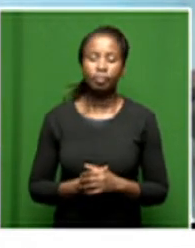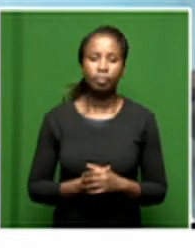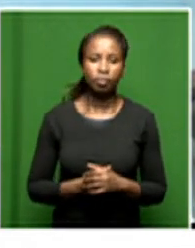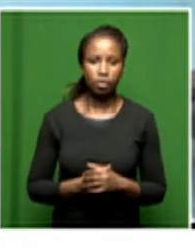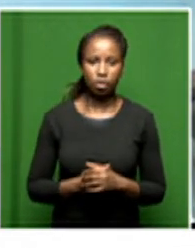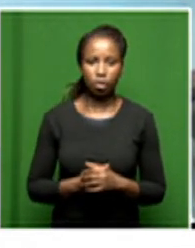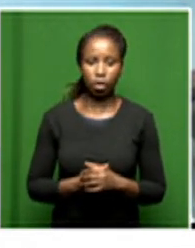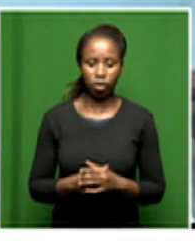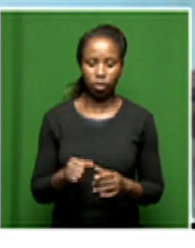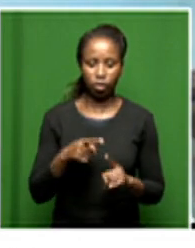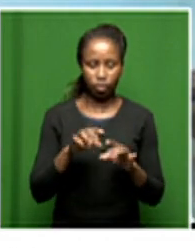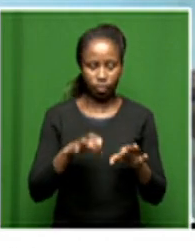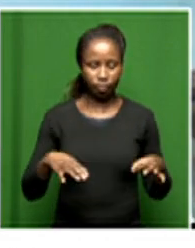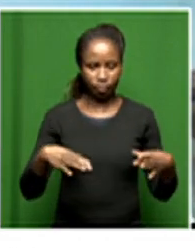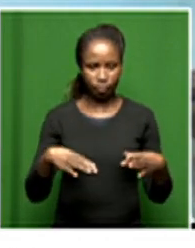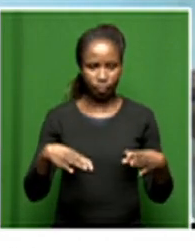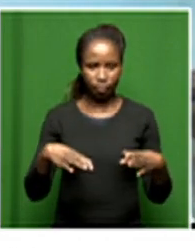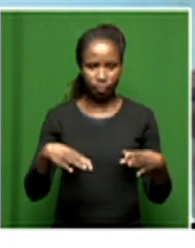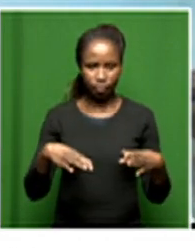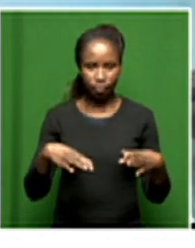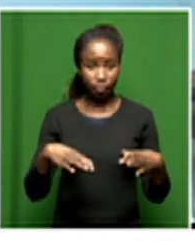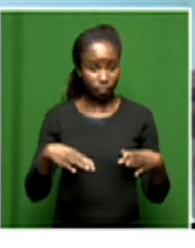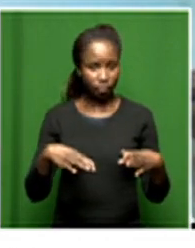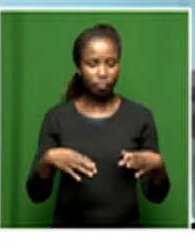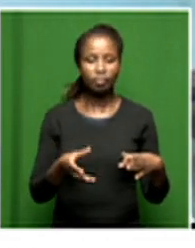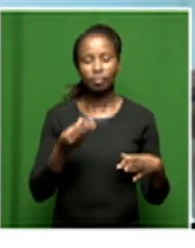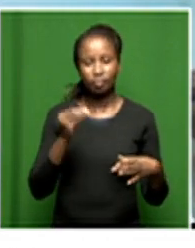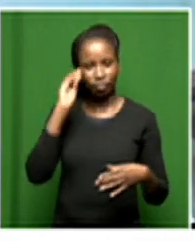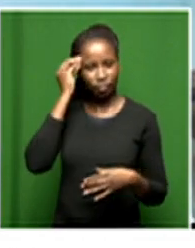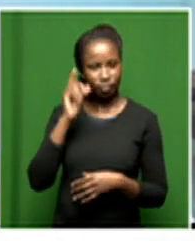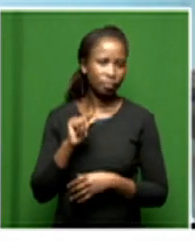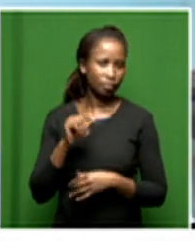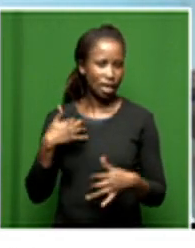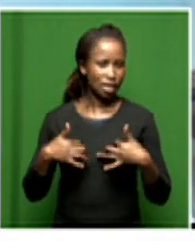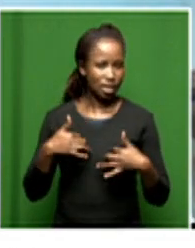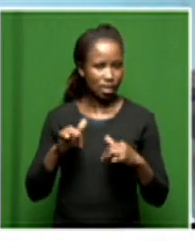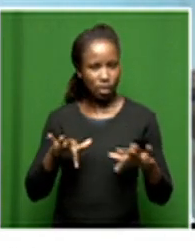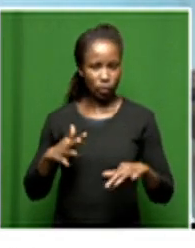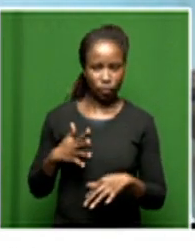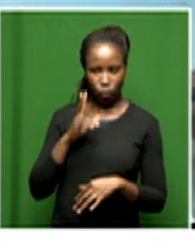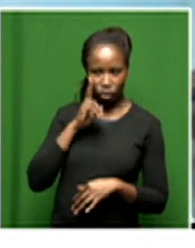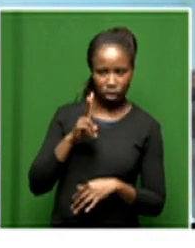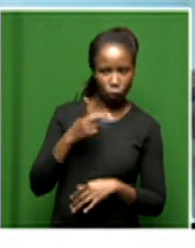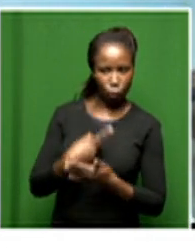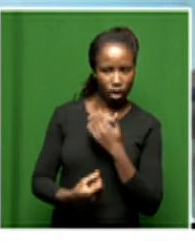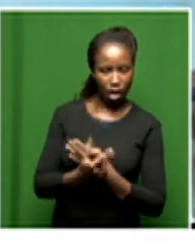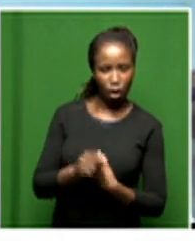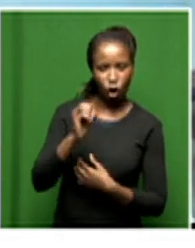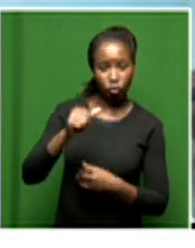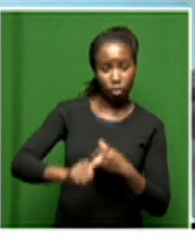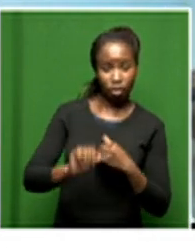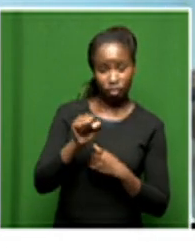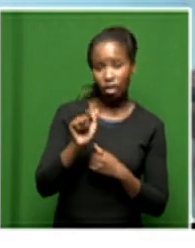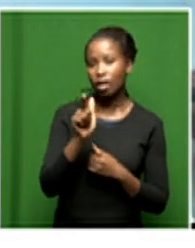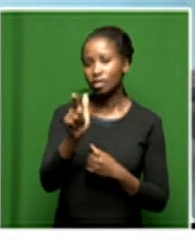it really does create some sort of interest and an excitement to see what will happen in October. Because as